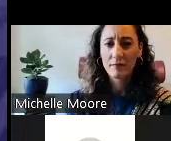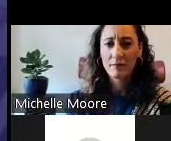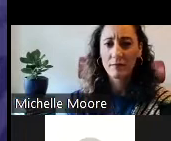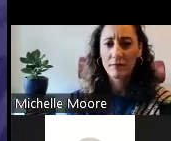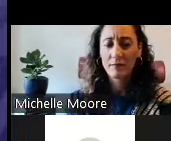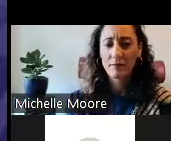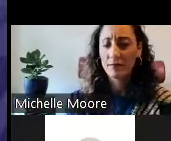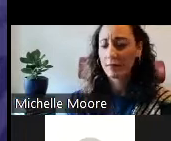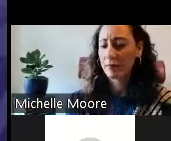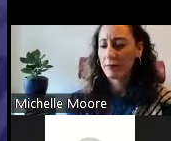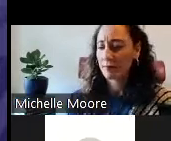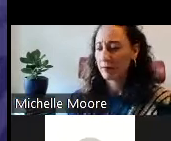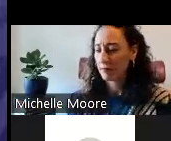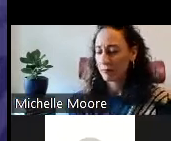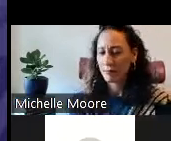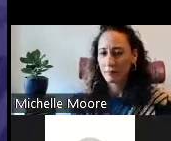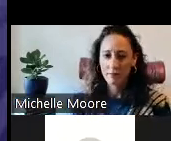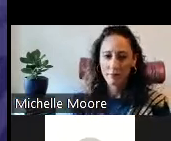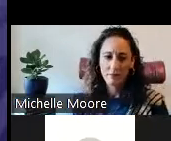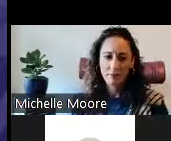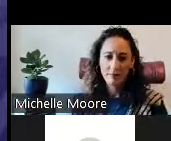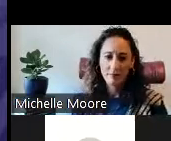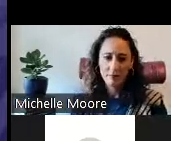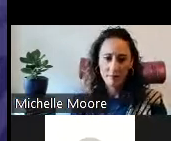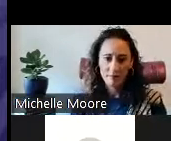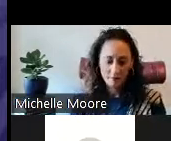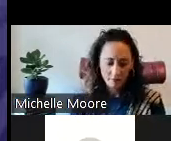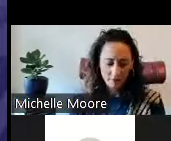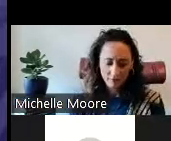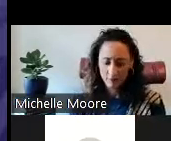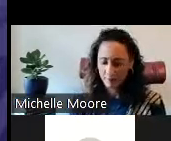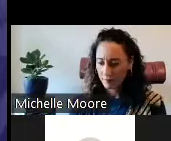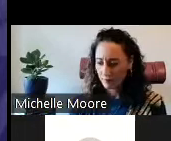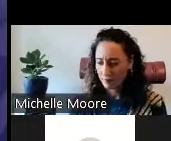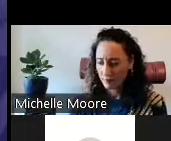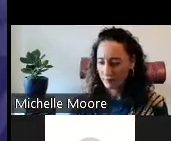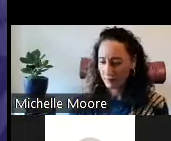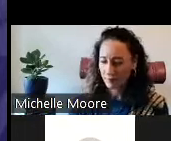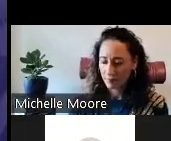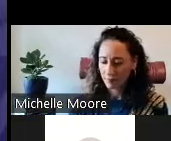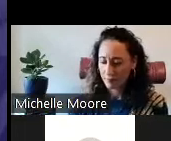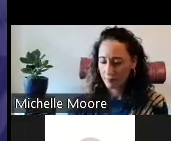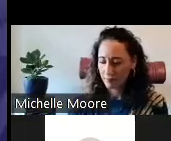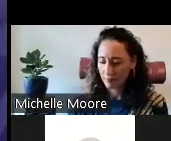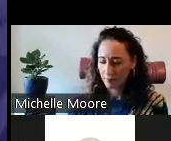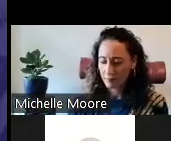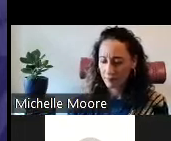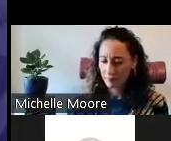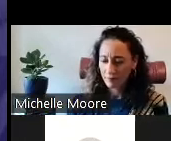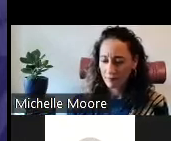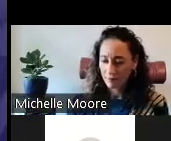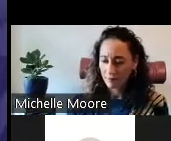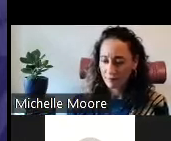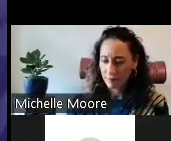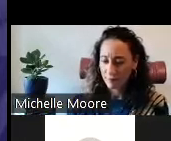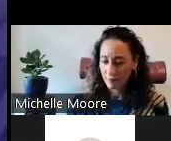Good morning, everyone. I'm so glad that so many of you have joined us today to reflect on